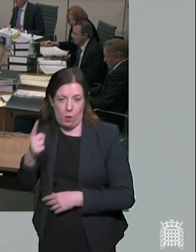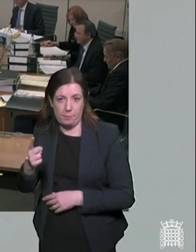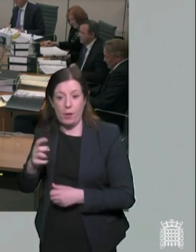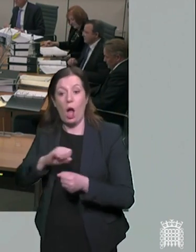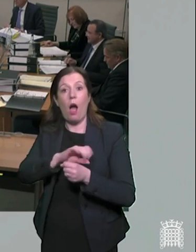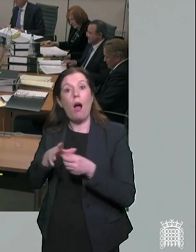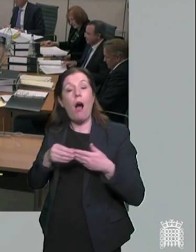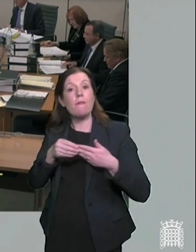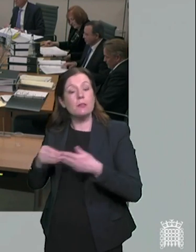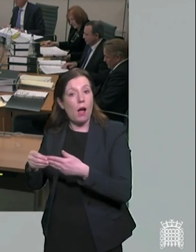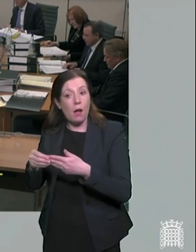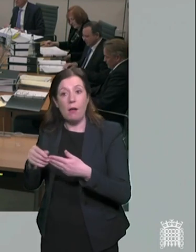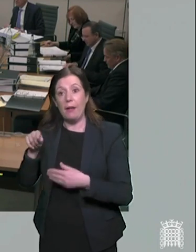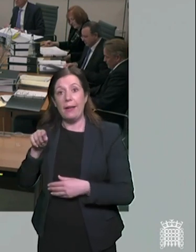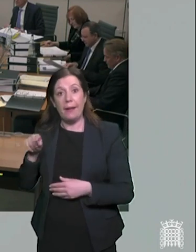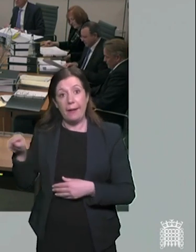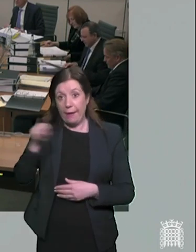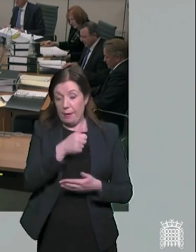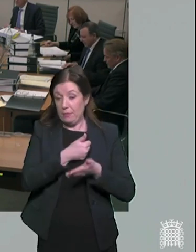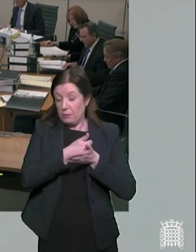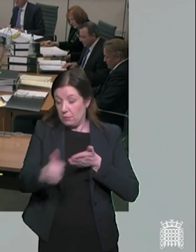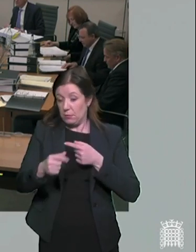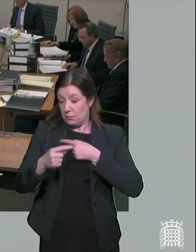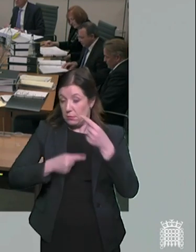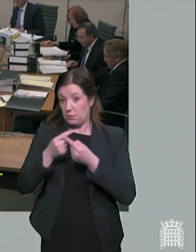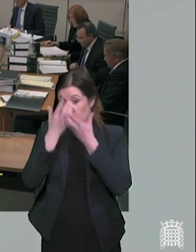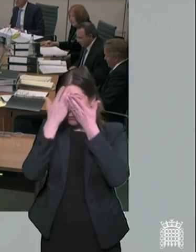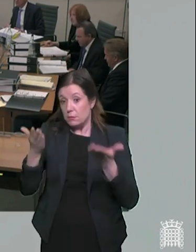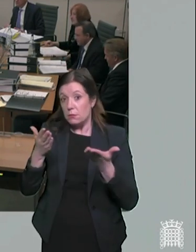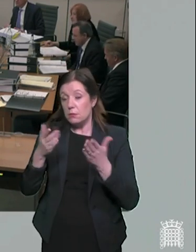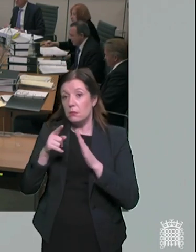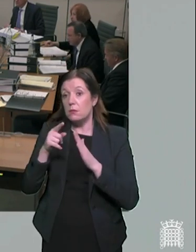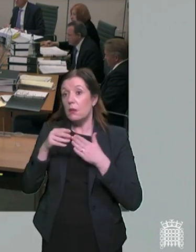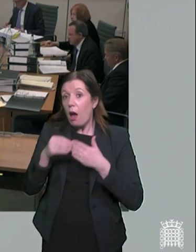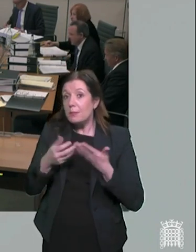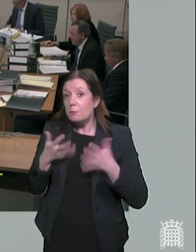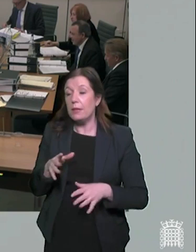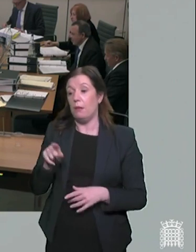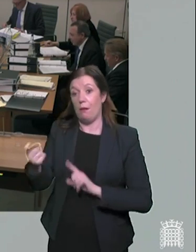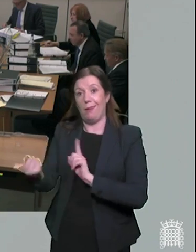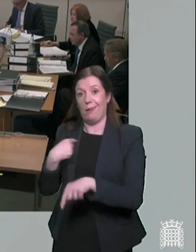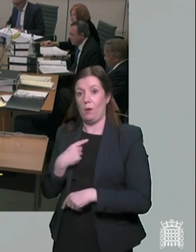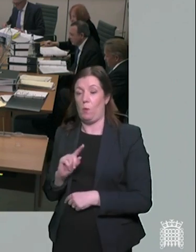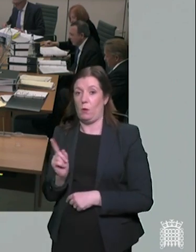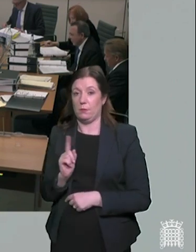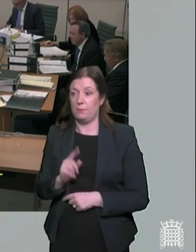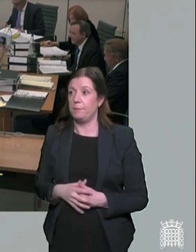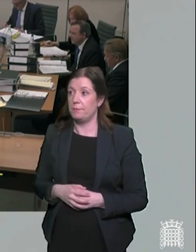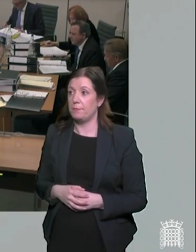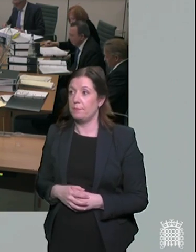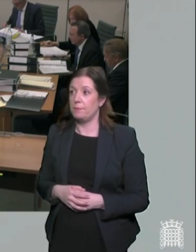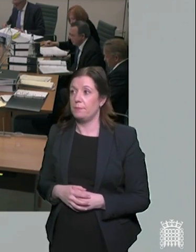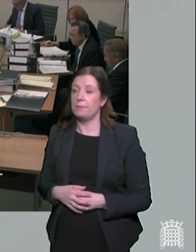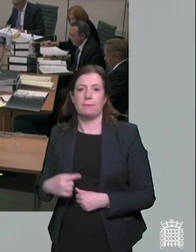COVID guidance was adhered to at all times? And Mr. Doyle states, quote, "I